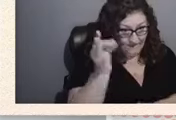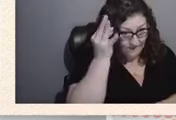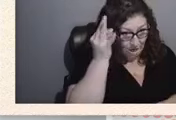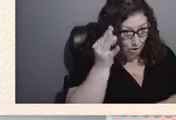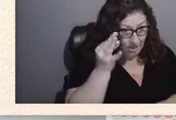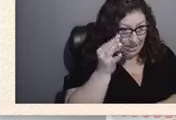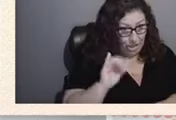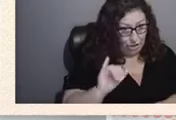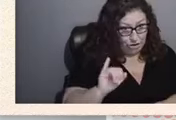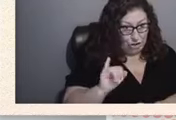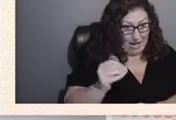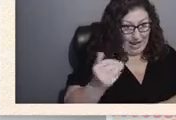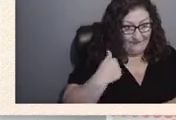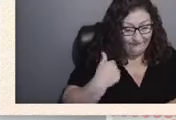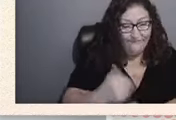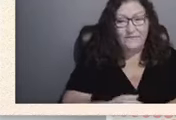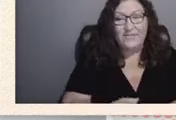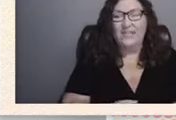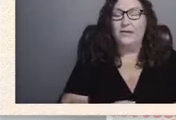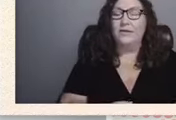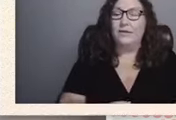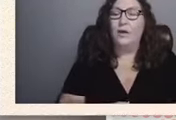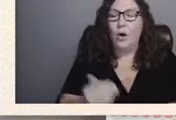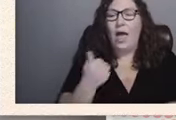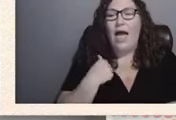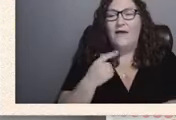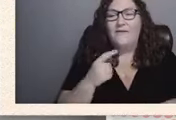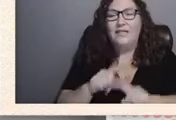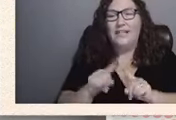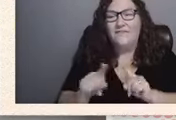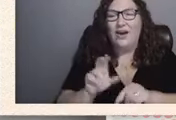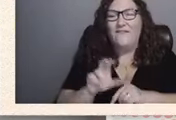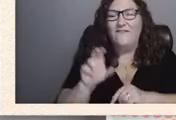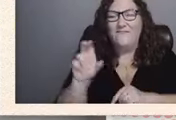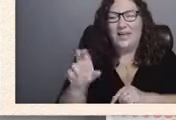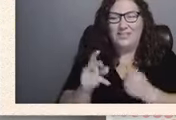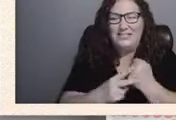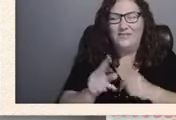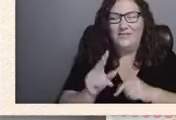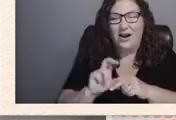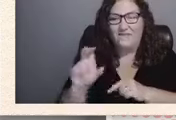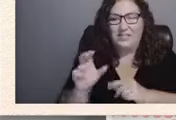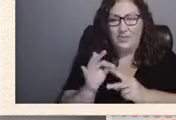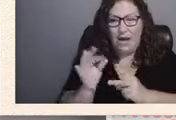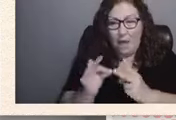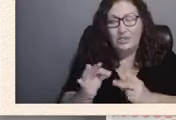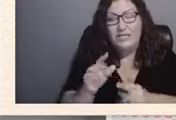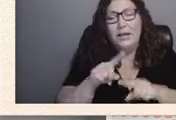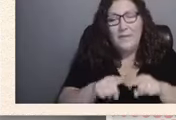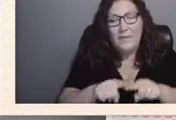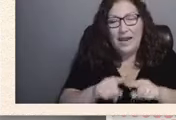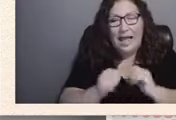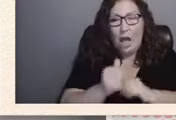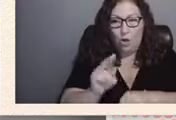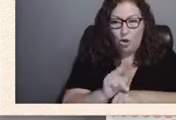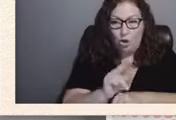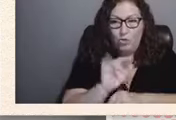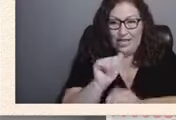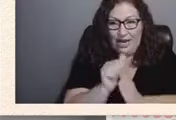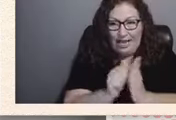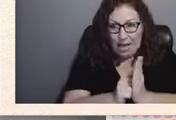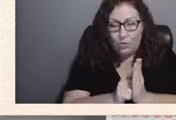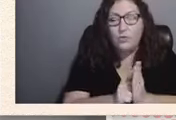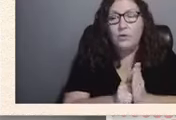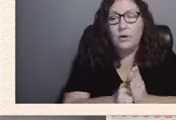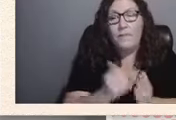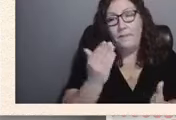So we have different savings and investment options, and depending on how you utilize the account, may or